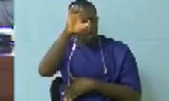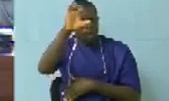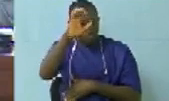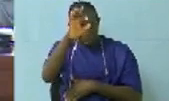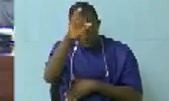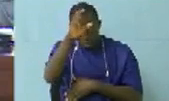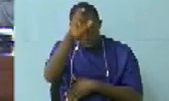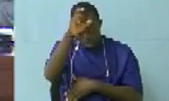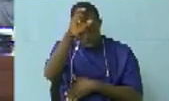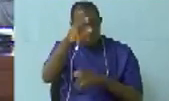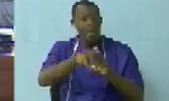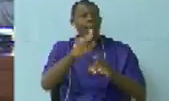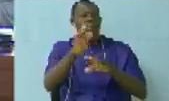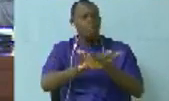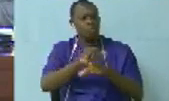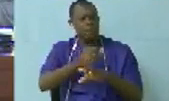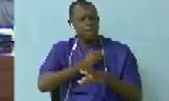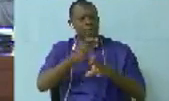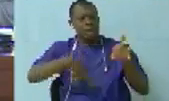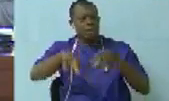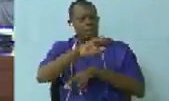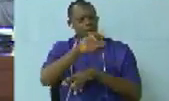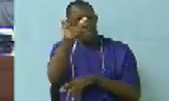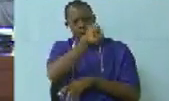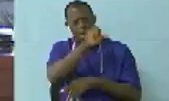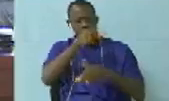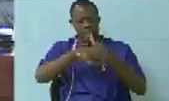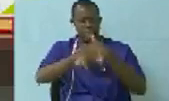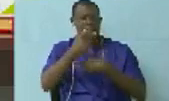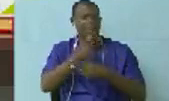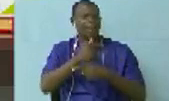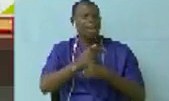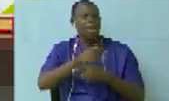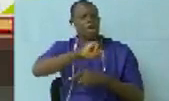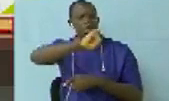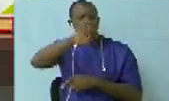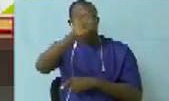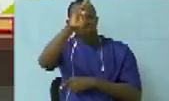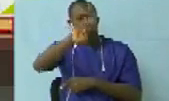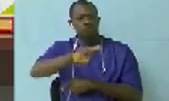I came back in June 2000.